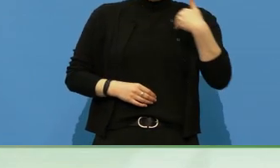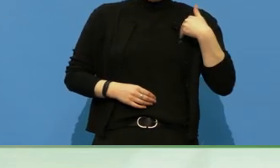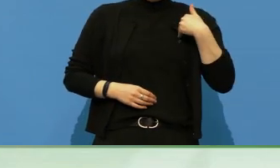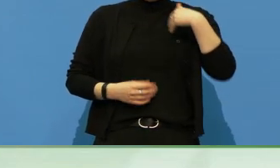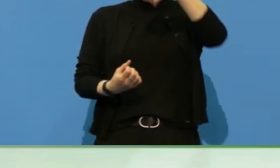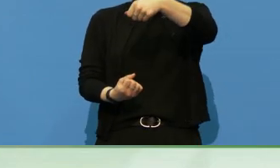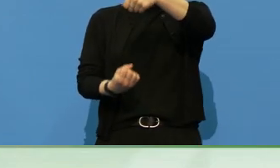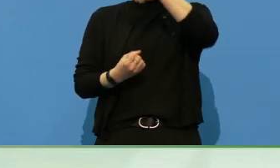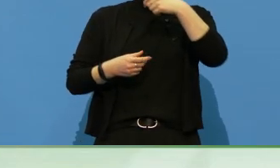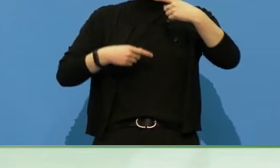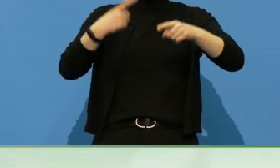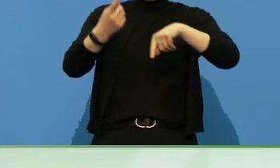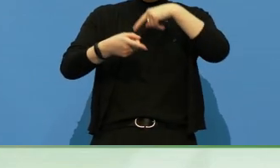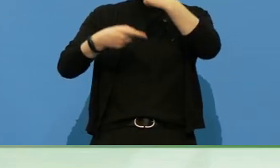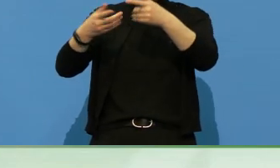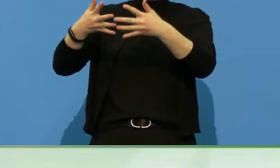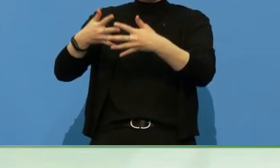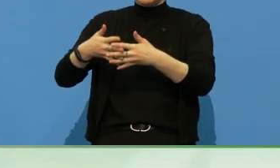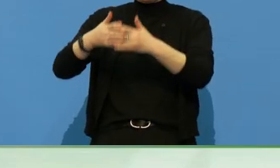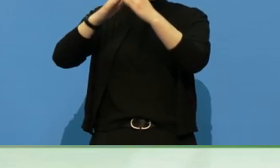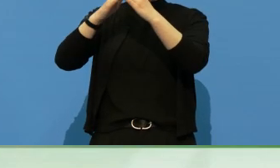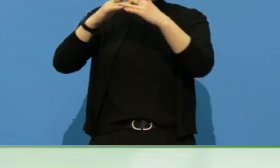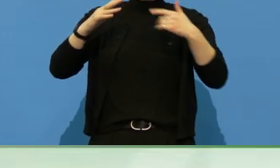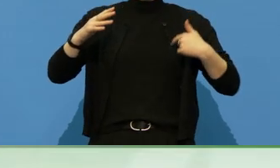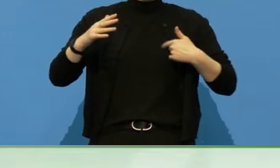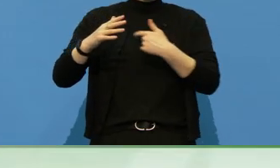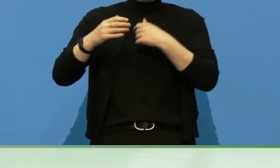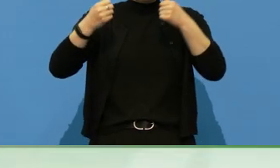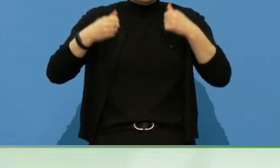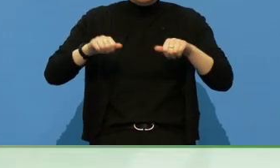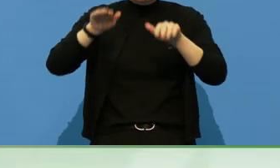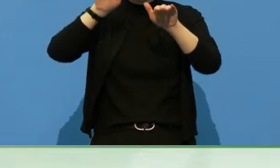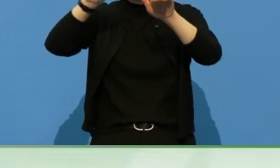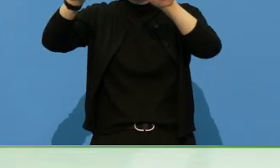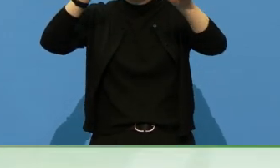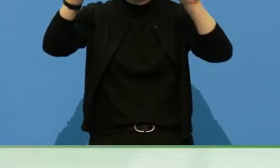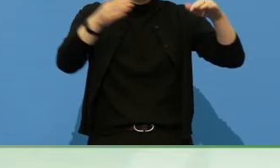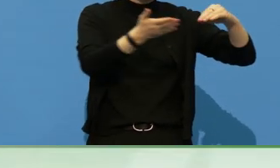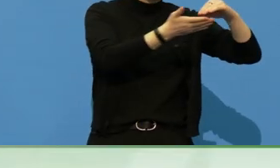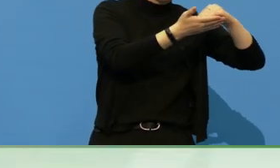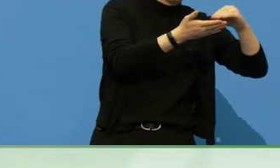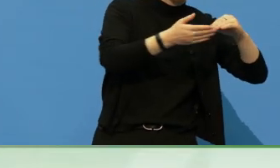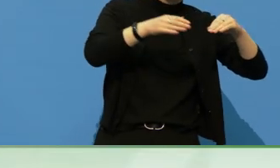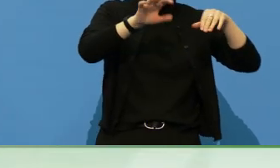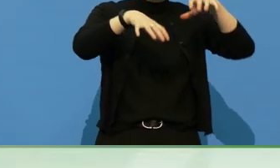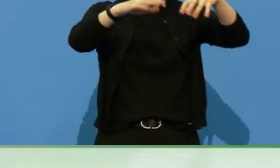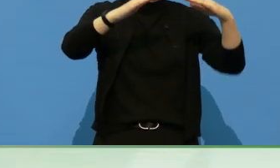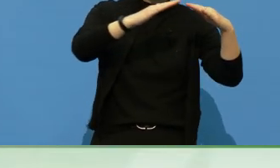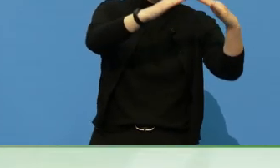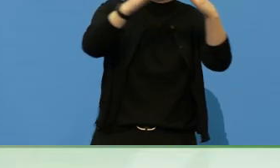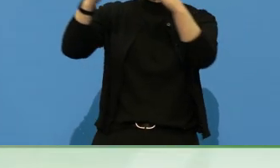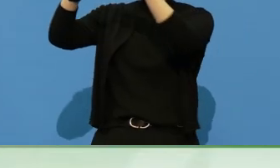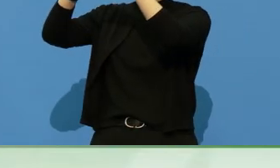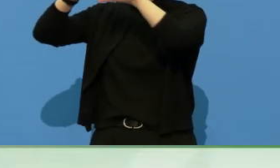buildings, residential, commercial centers, and even in the office spaces, which was not so obvious. With the office